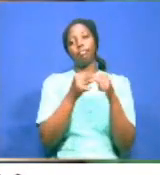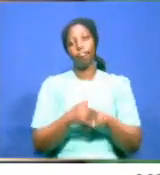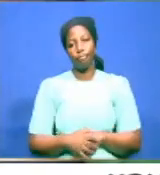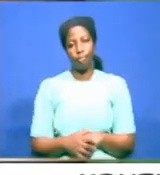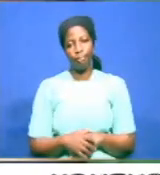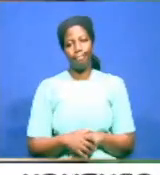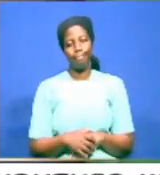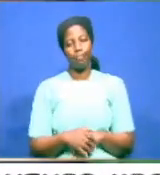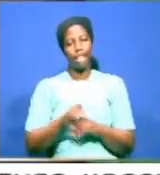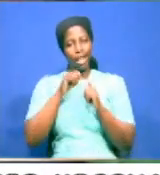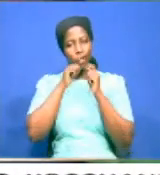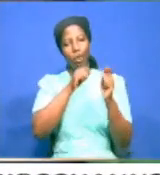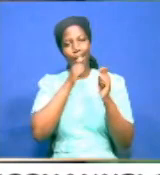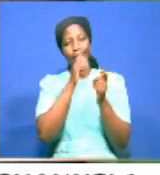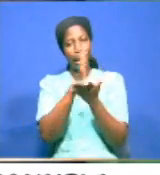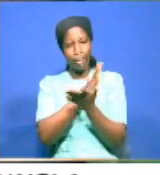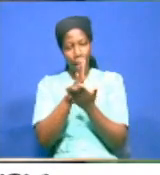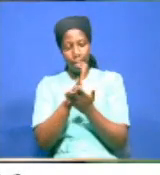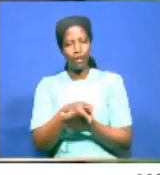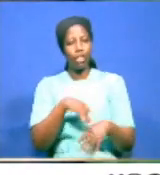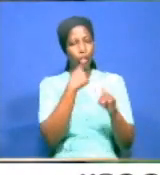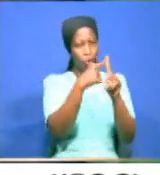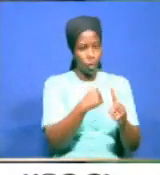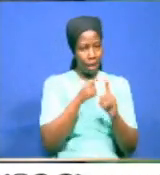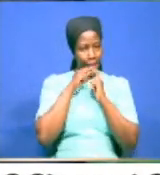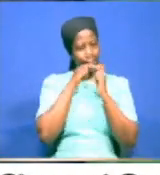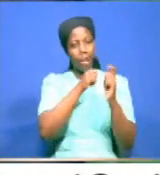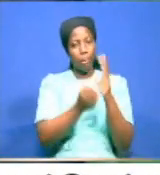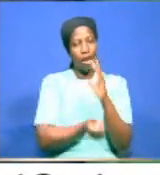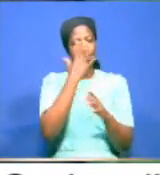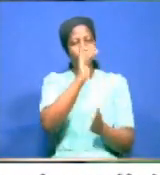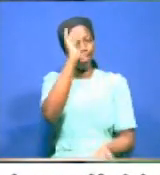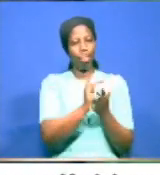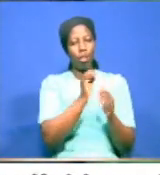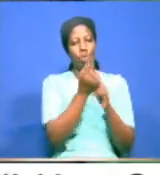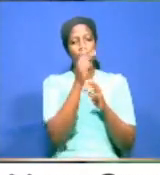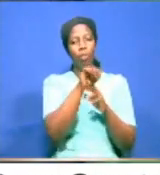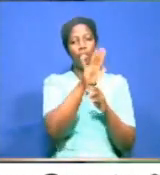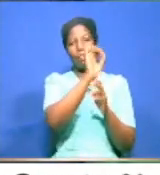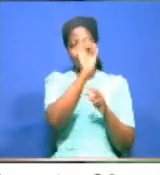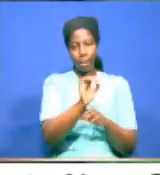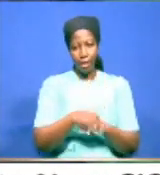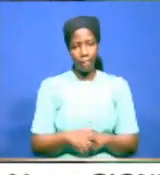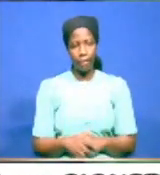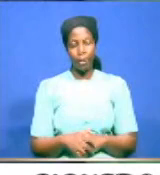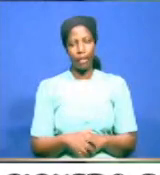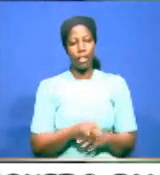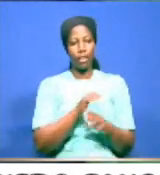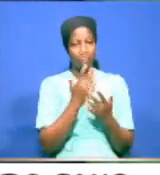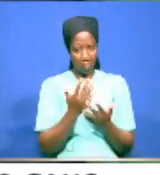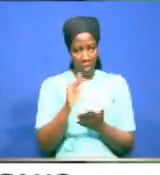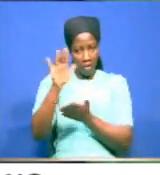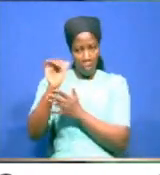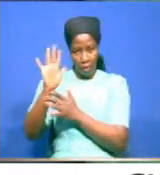In the sugarcane subsector, total cane production decreased by 12.5% from